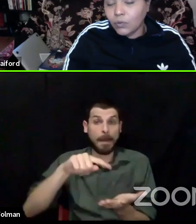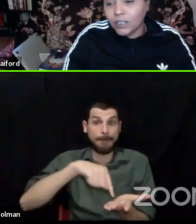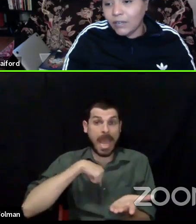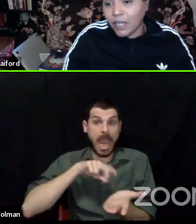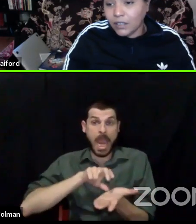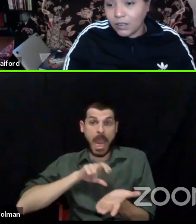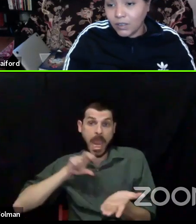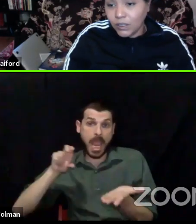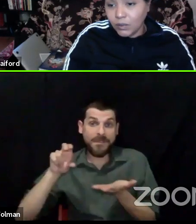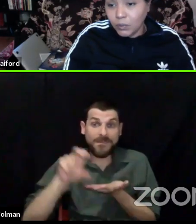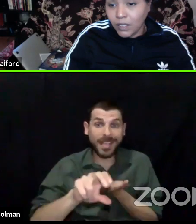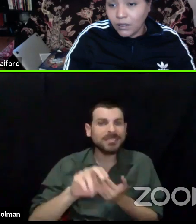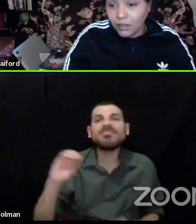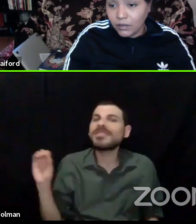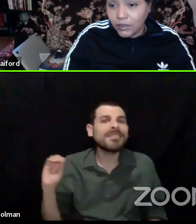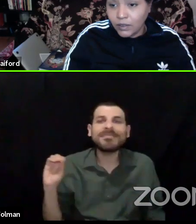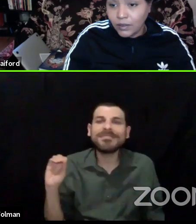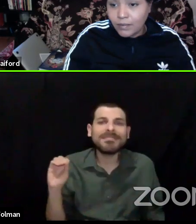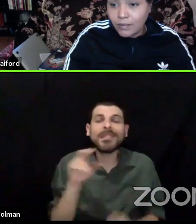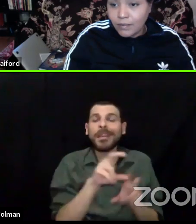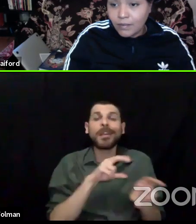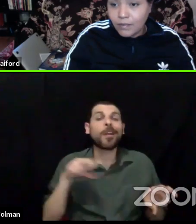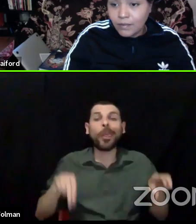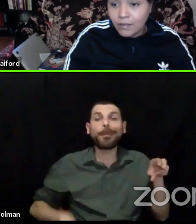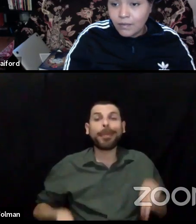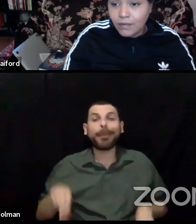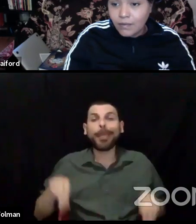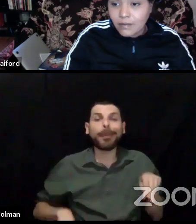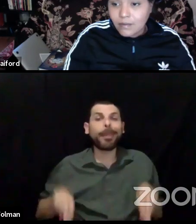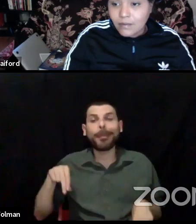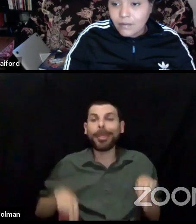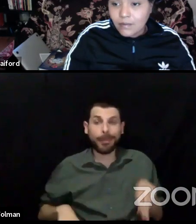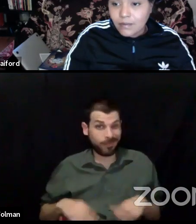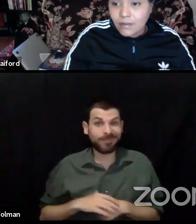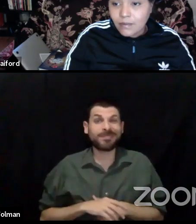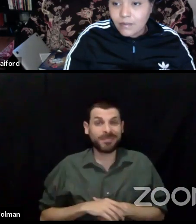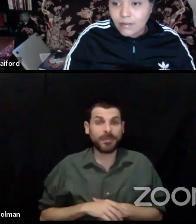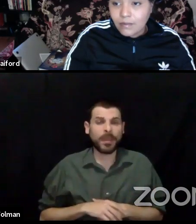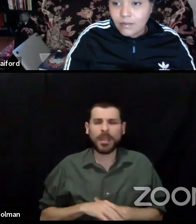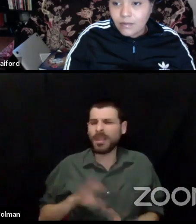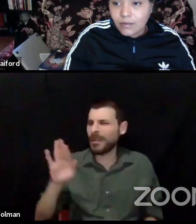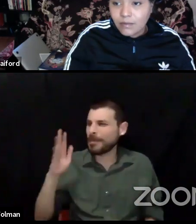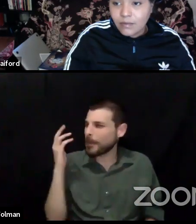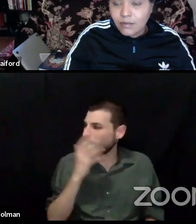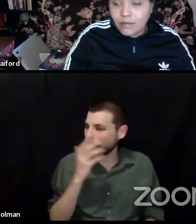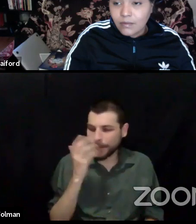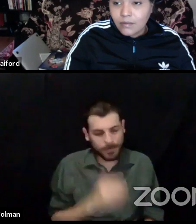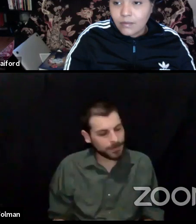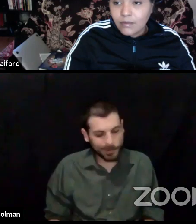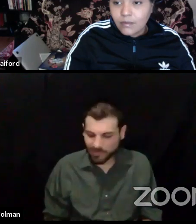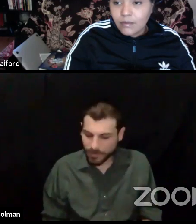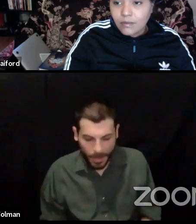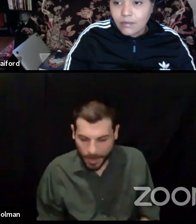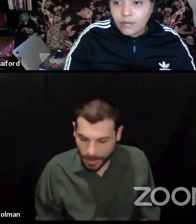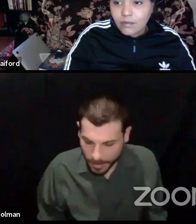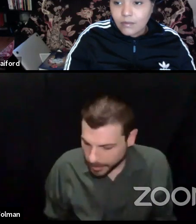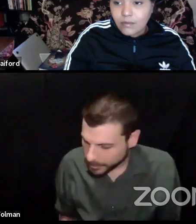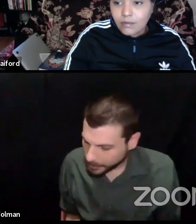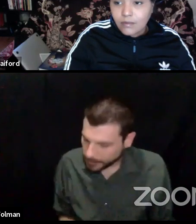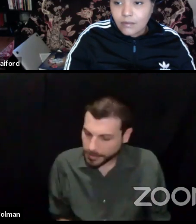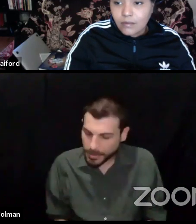paid, we'd have outcomes we could be proud of. You know, it's a trip because I just think, I'm always thinking about what you're saying,